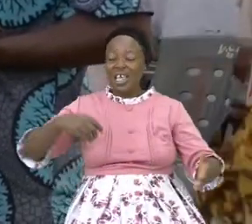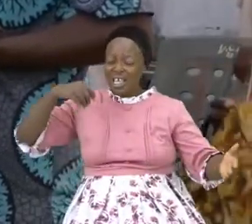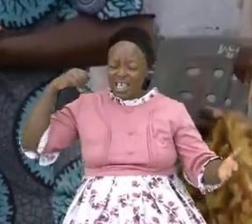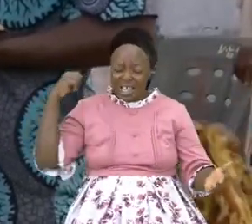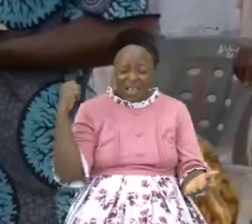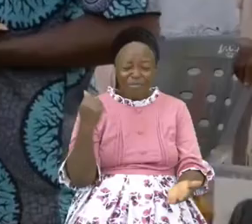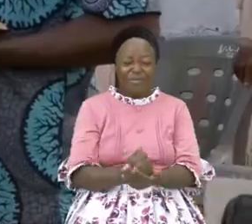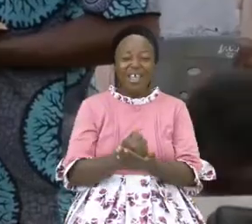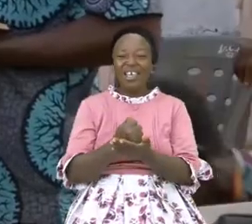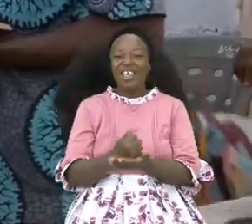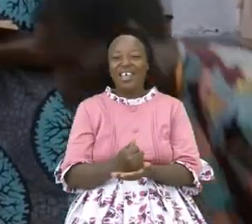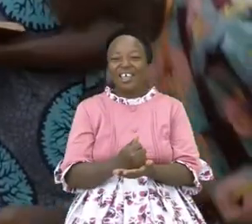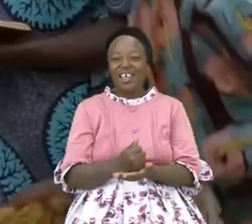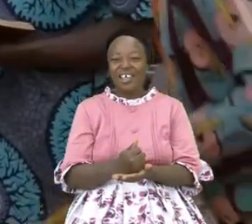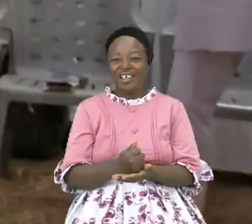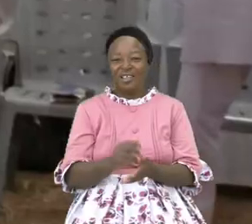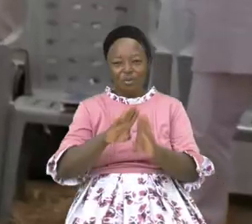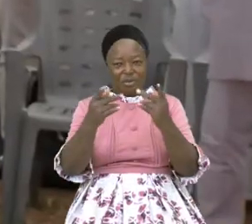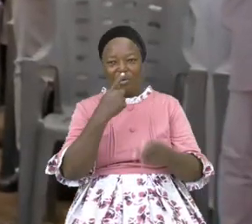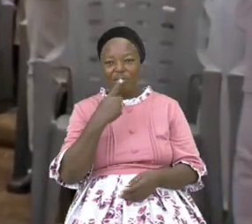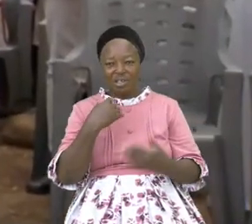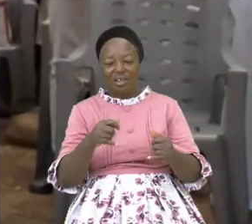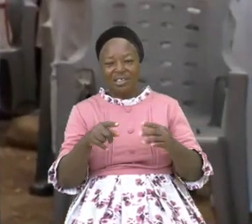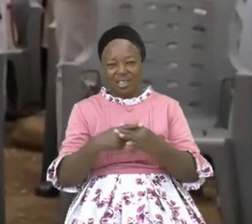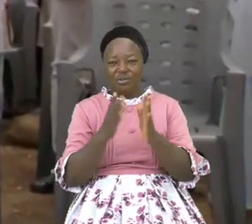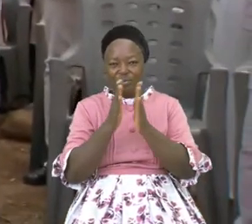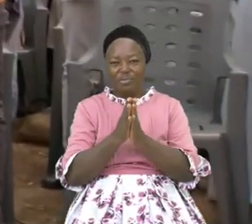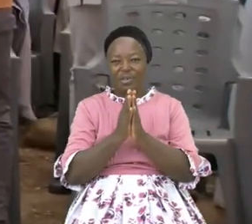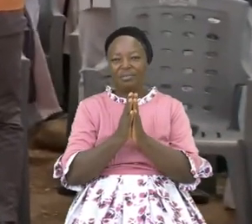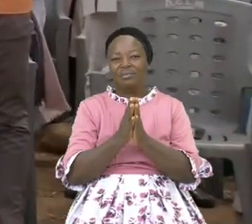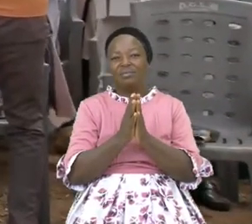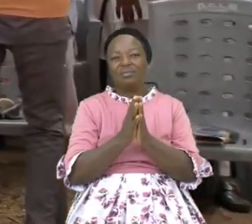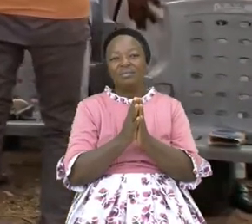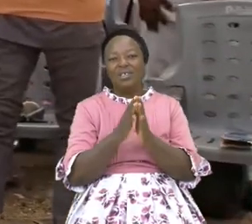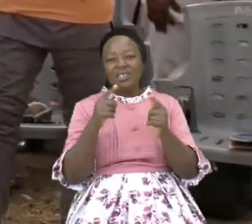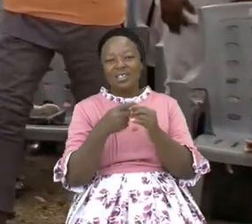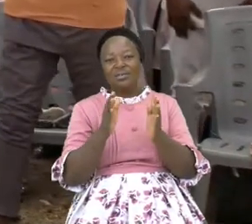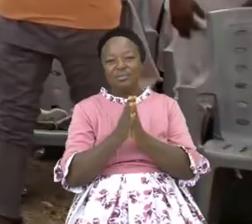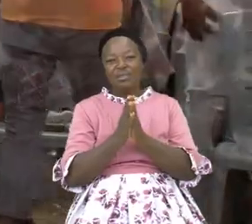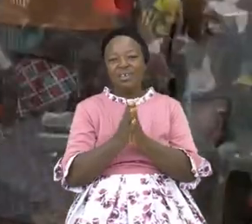open your mouth and talk to the Lord in prayer.